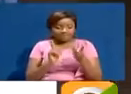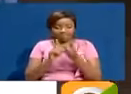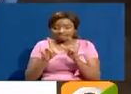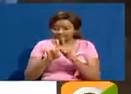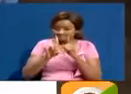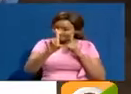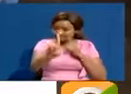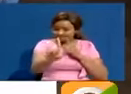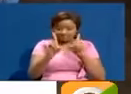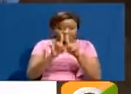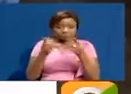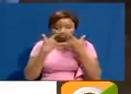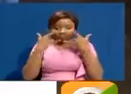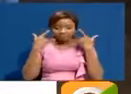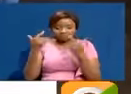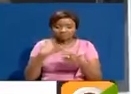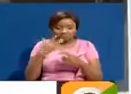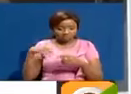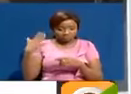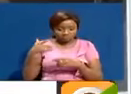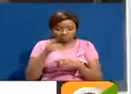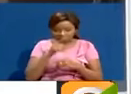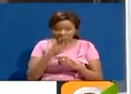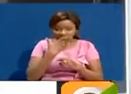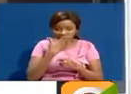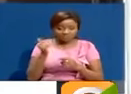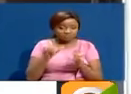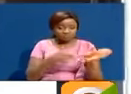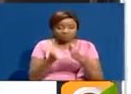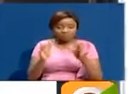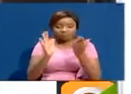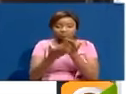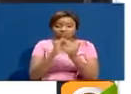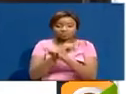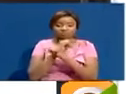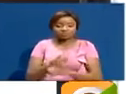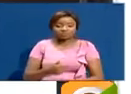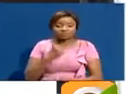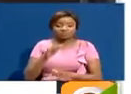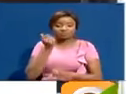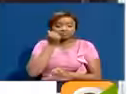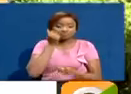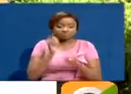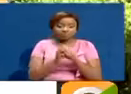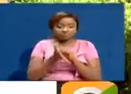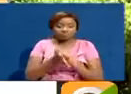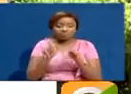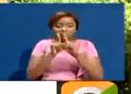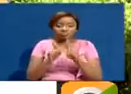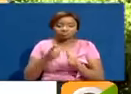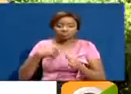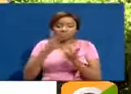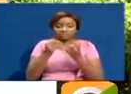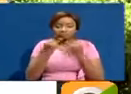maintaining social distancing and wearing masks remain the best safeguard against COVID-19, with the need to go back to reinforcing public